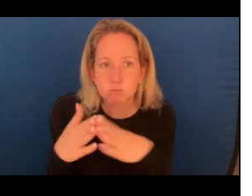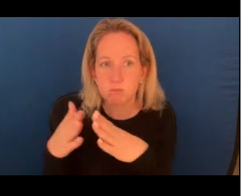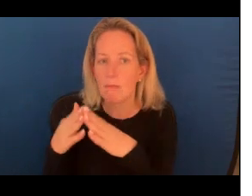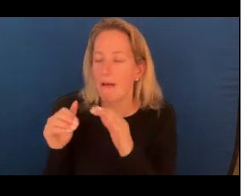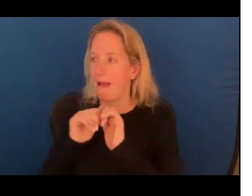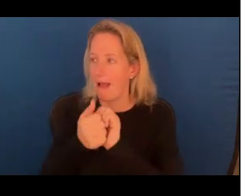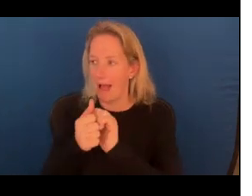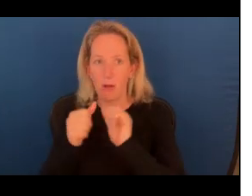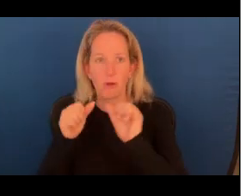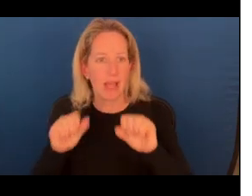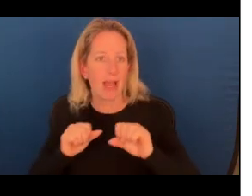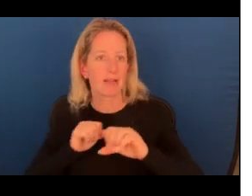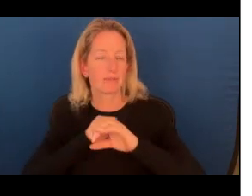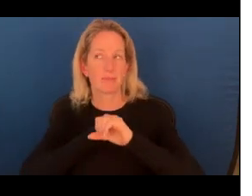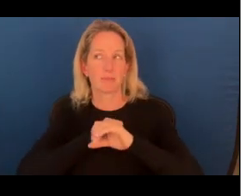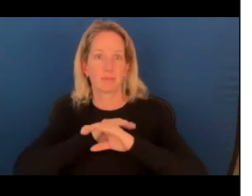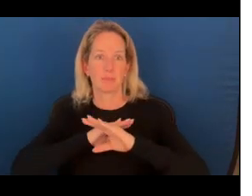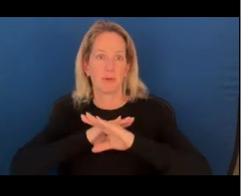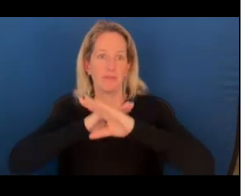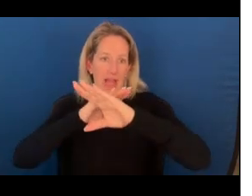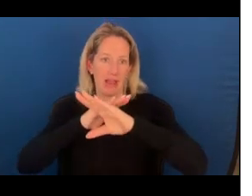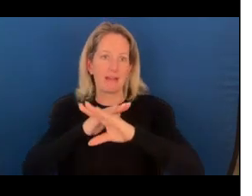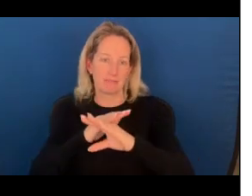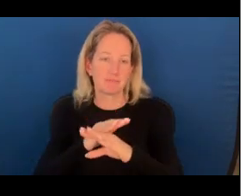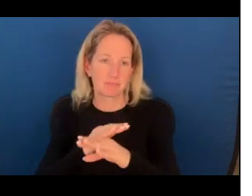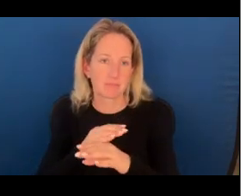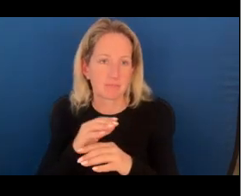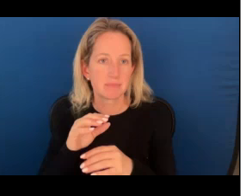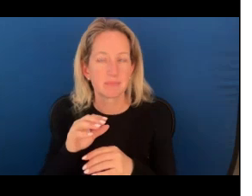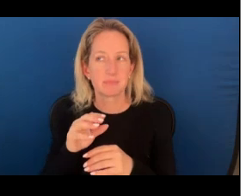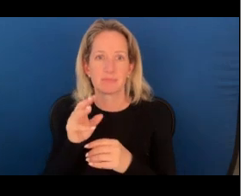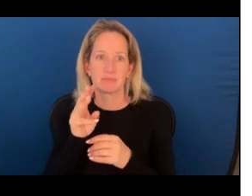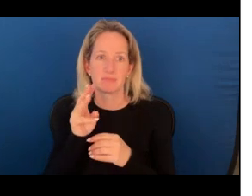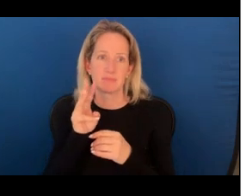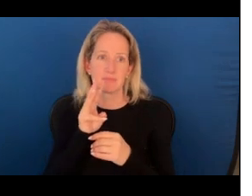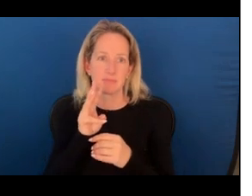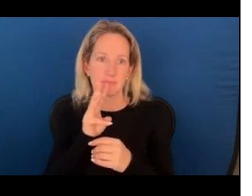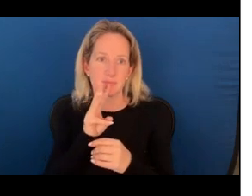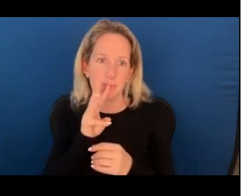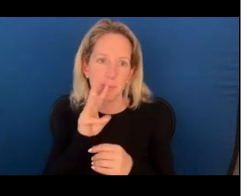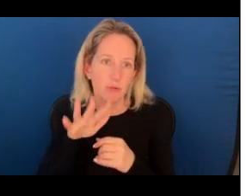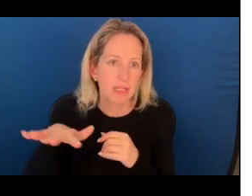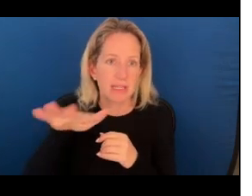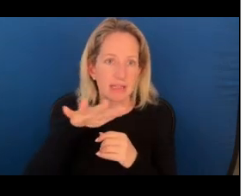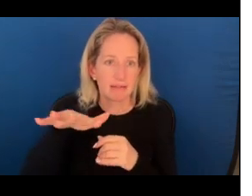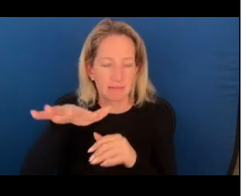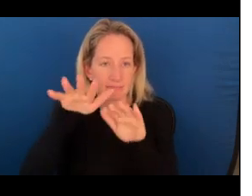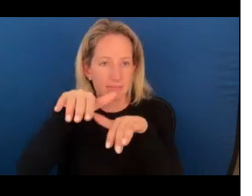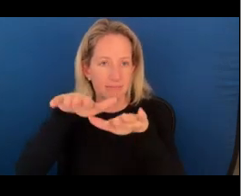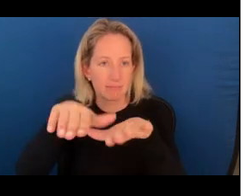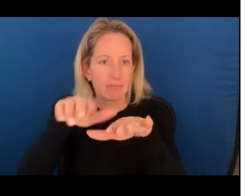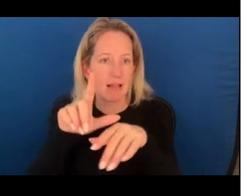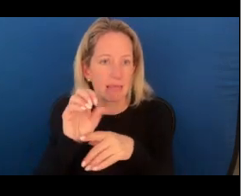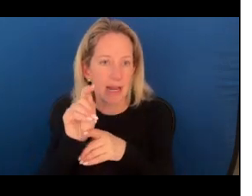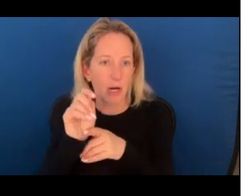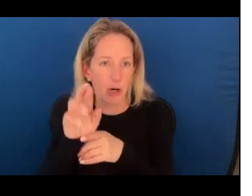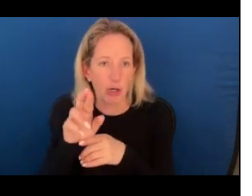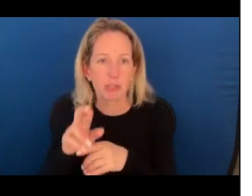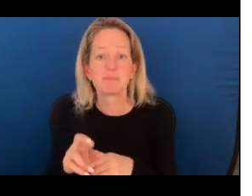prevent marine litter. In New York State, we've been trying for years to pass extended